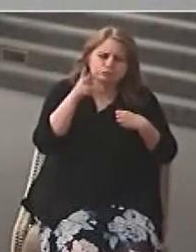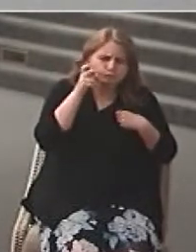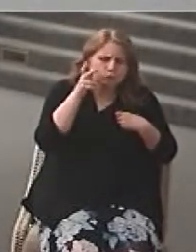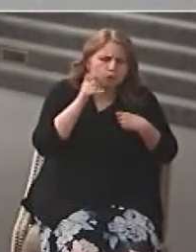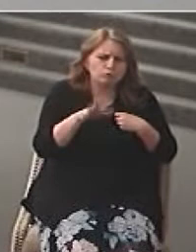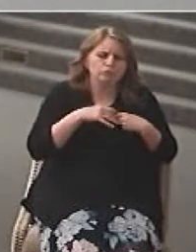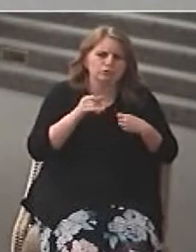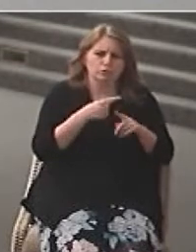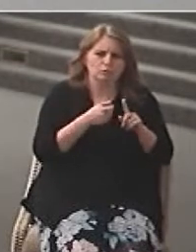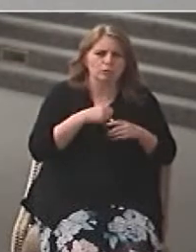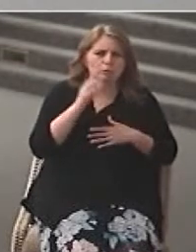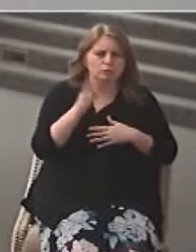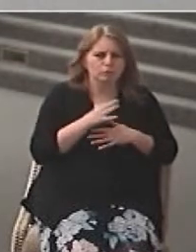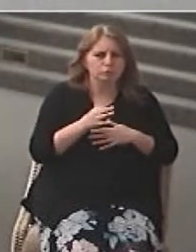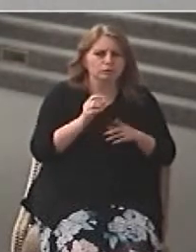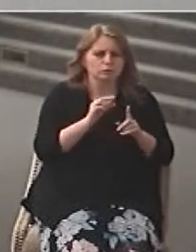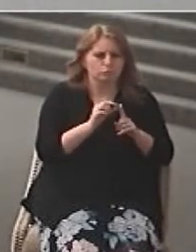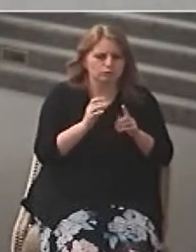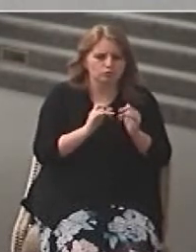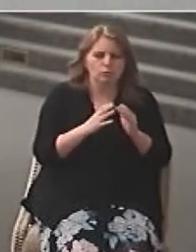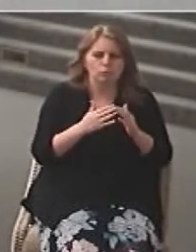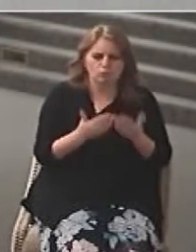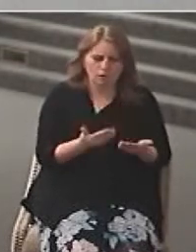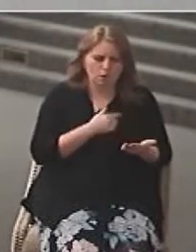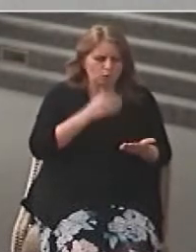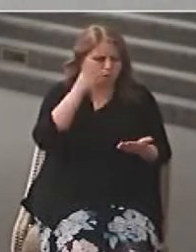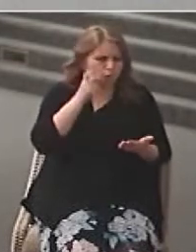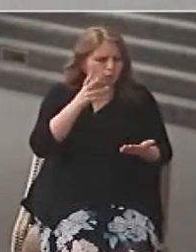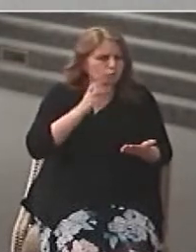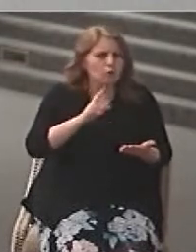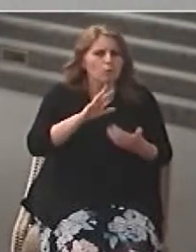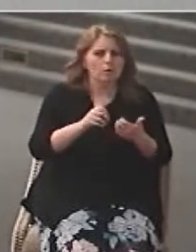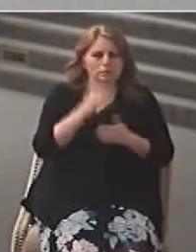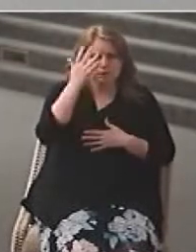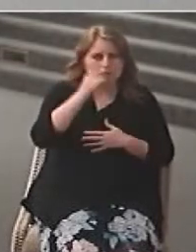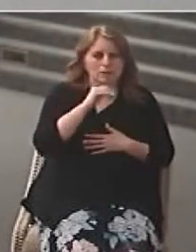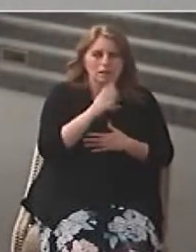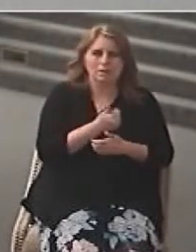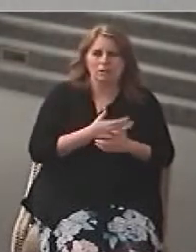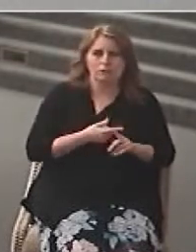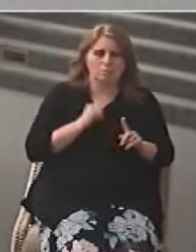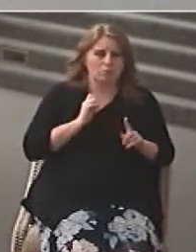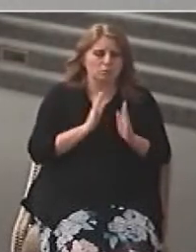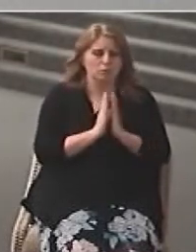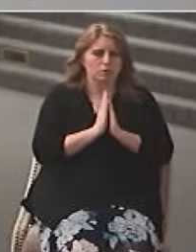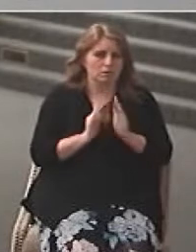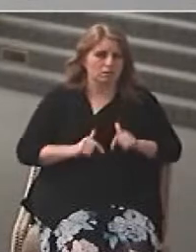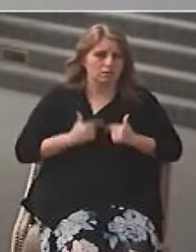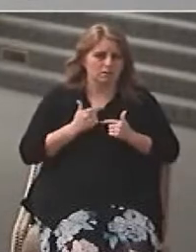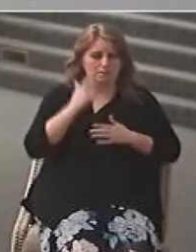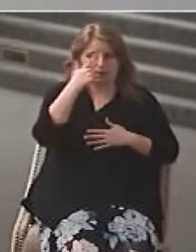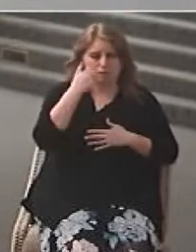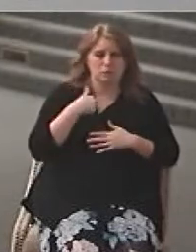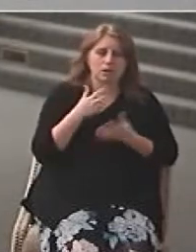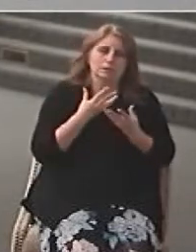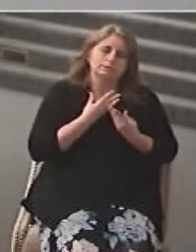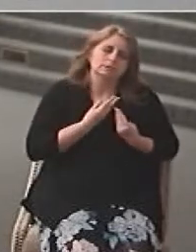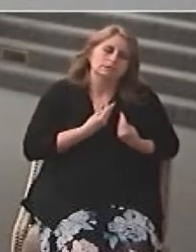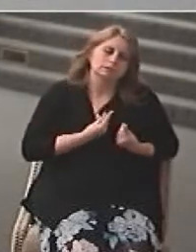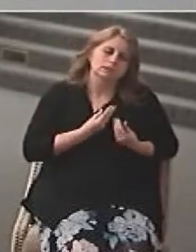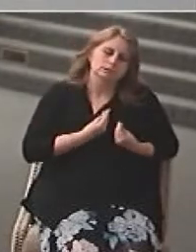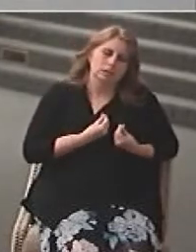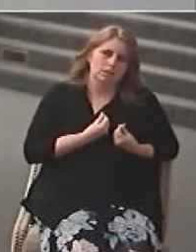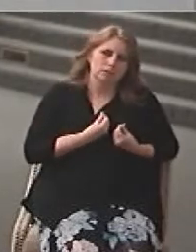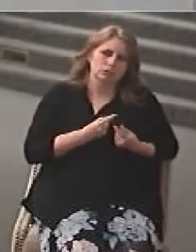why we're not getting anything from the Word of God, or why we're not getting anything in our prayer life. It's because of the fact that we're not sensitive to the